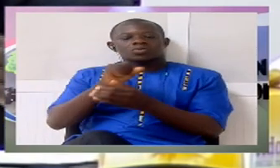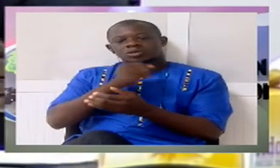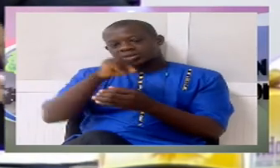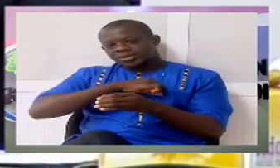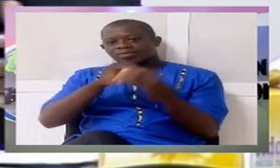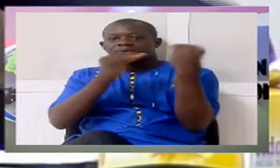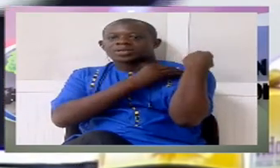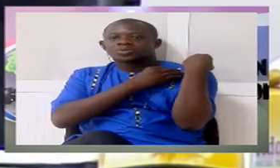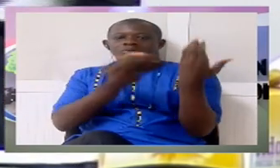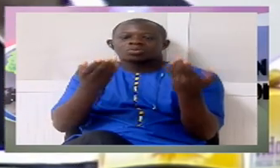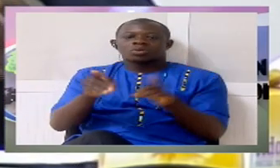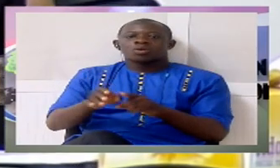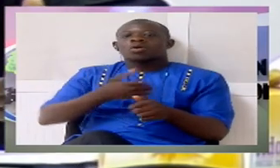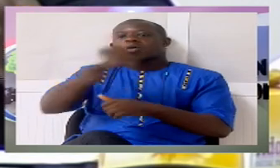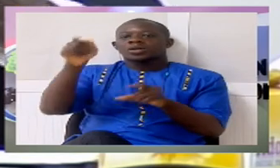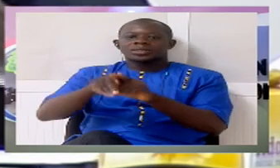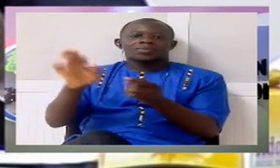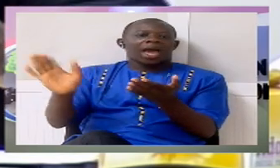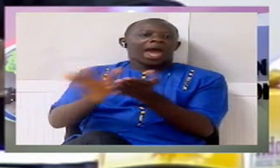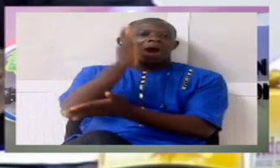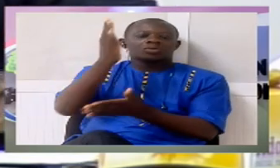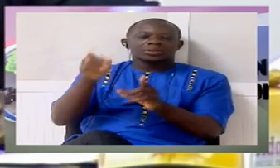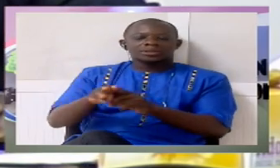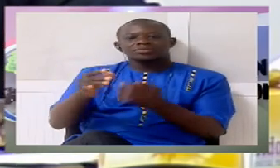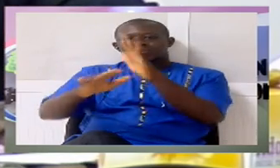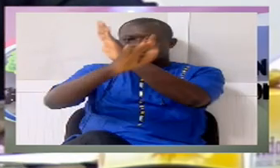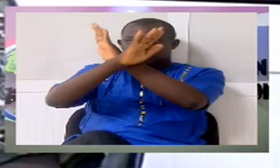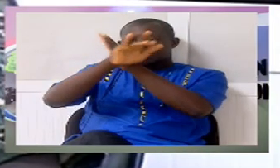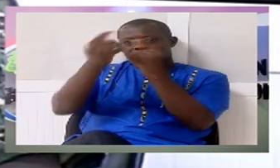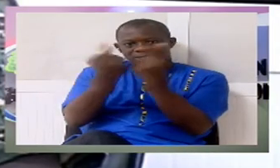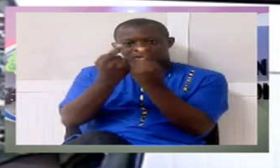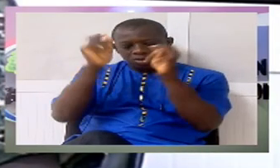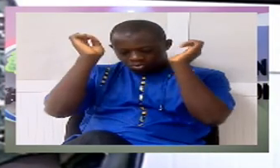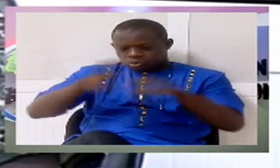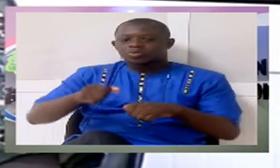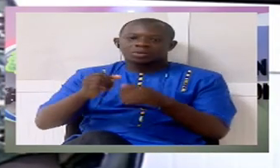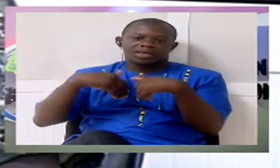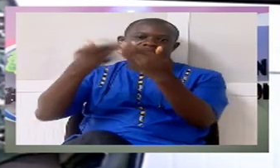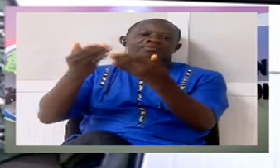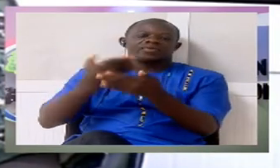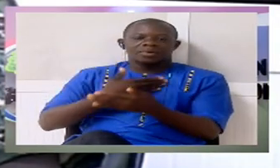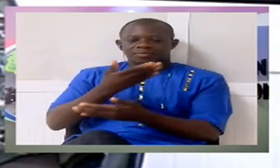orders like eliminate the threat would be something that would be given.